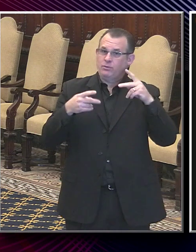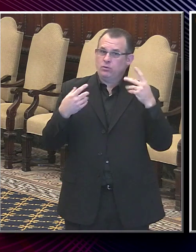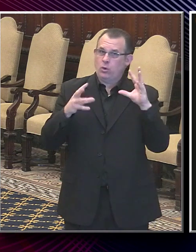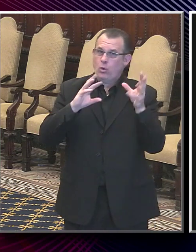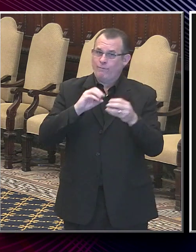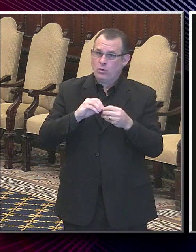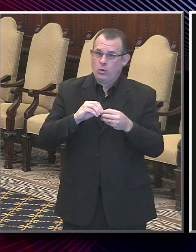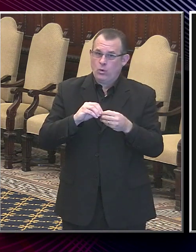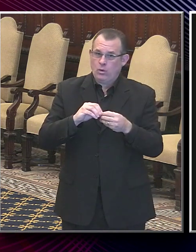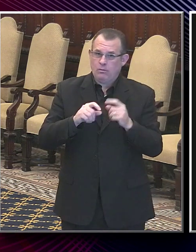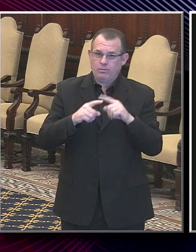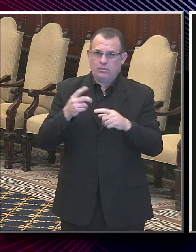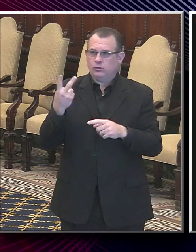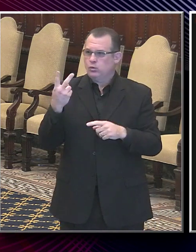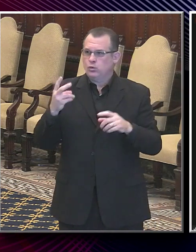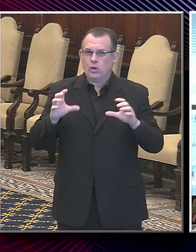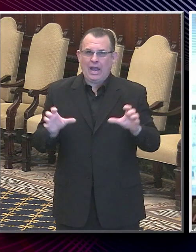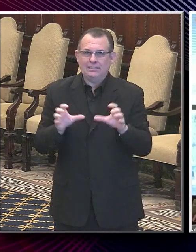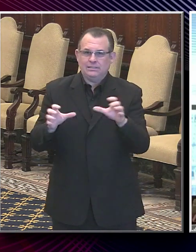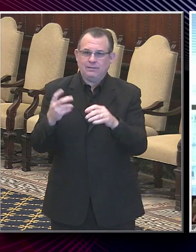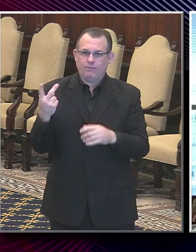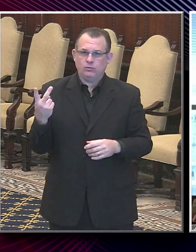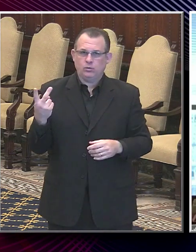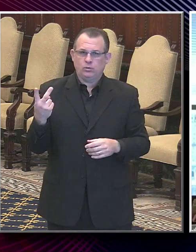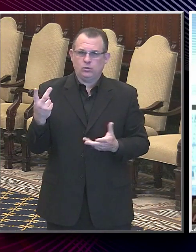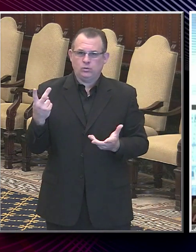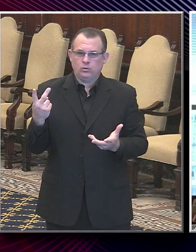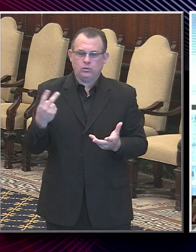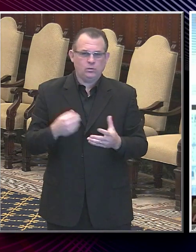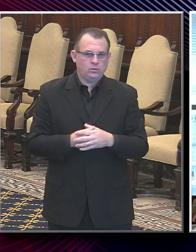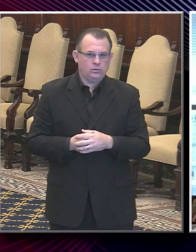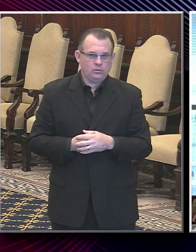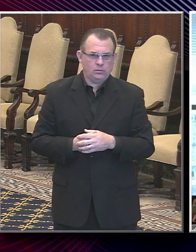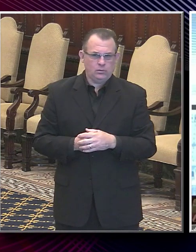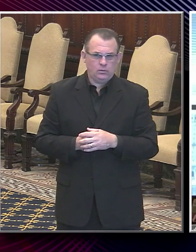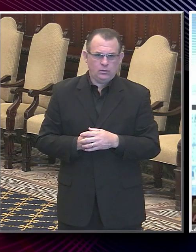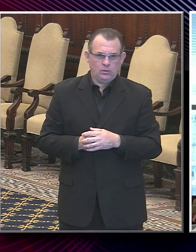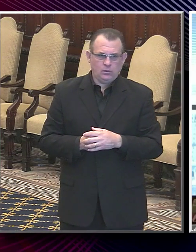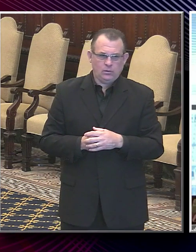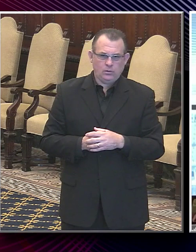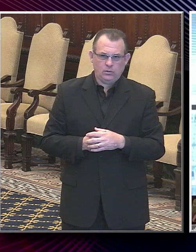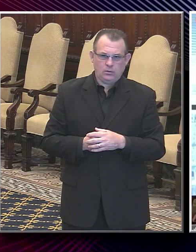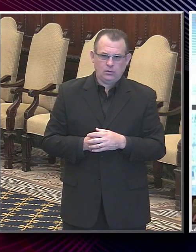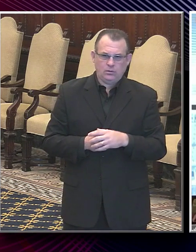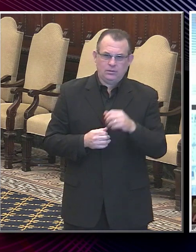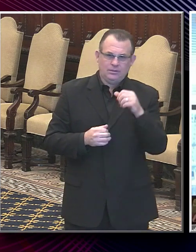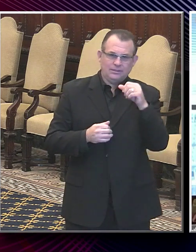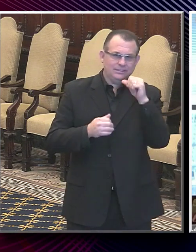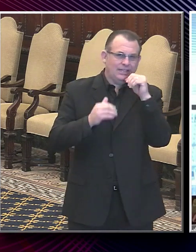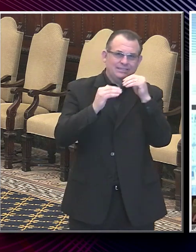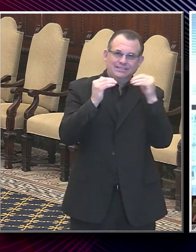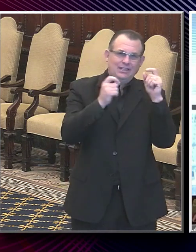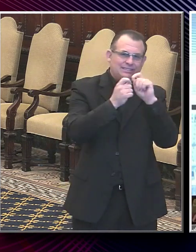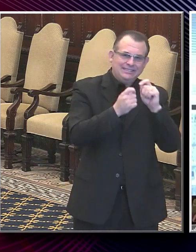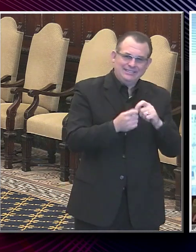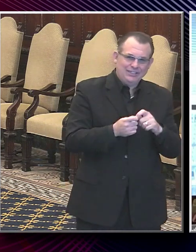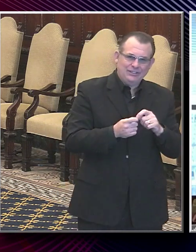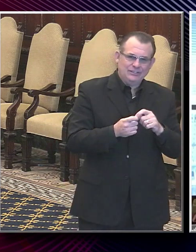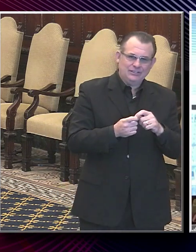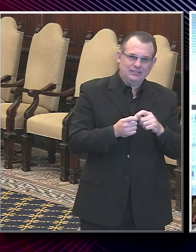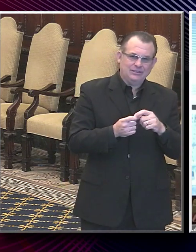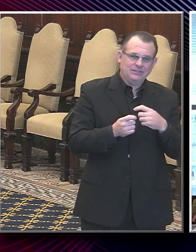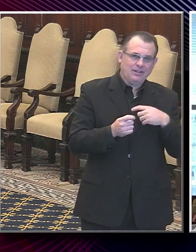only 2 active cases right now. And Max, that's a level of detail I'll have to get back to you. Again, ASD